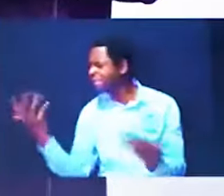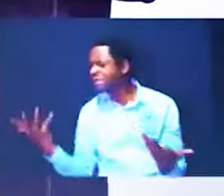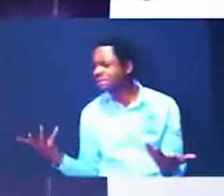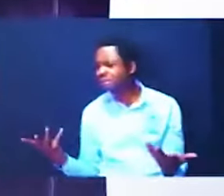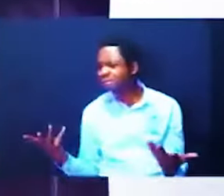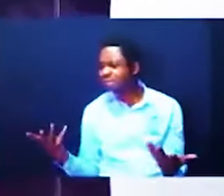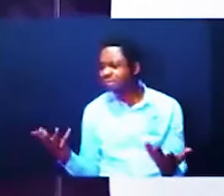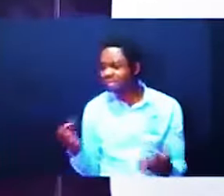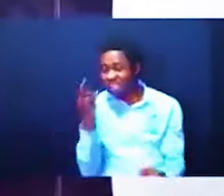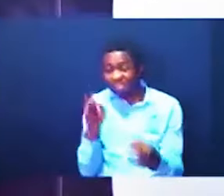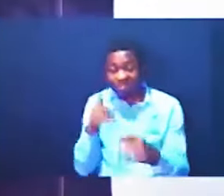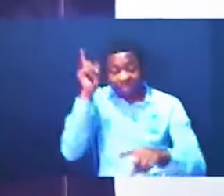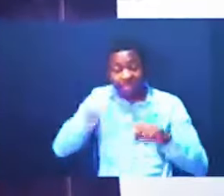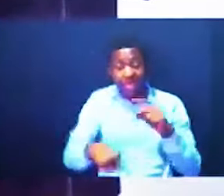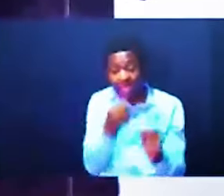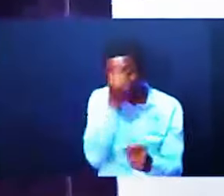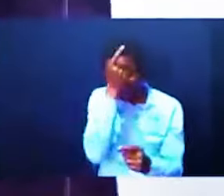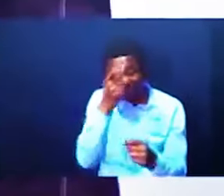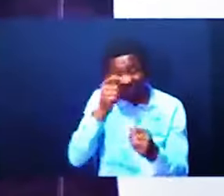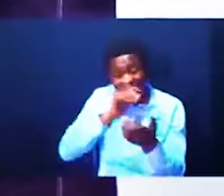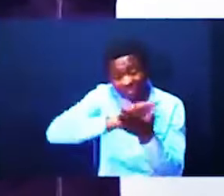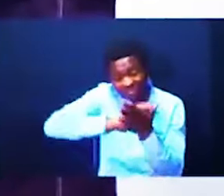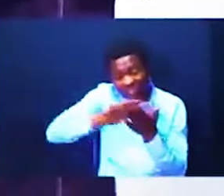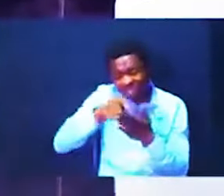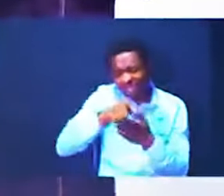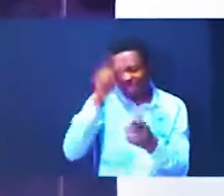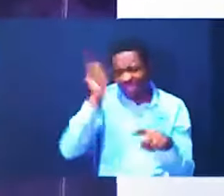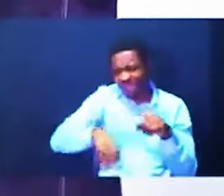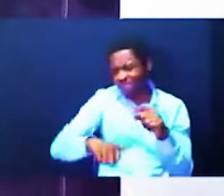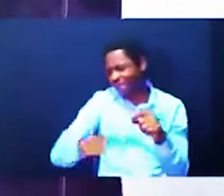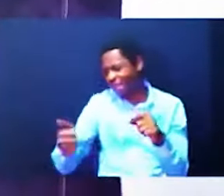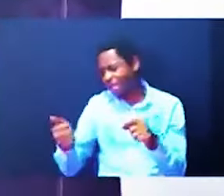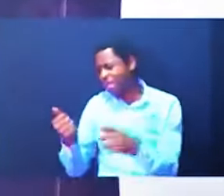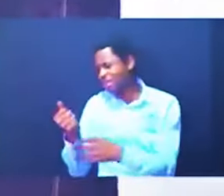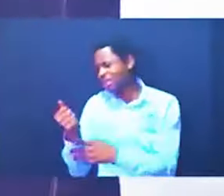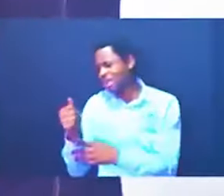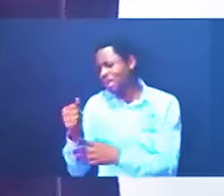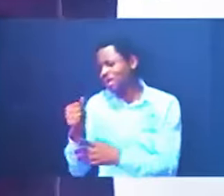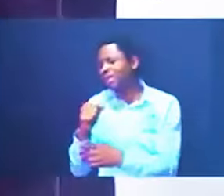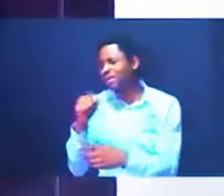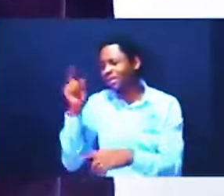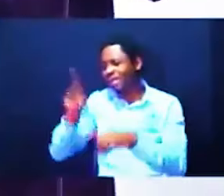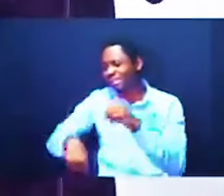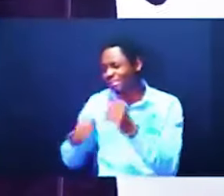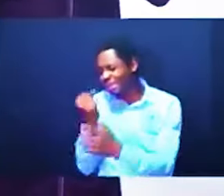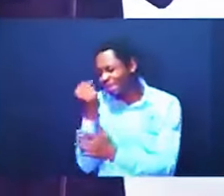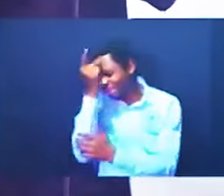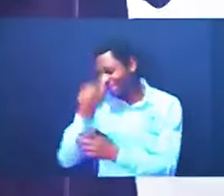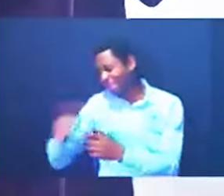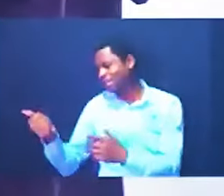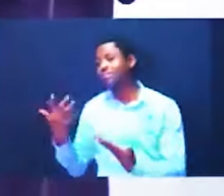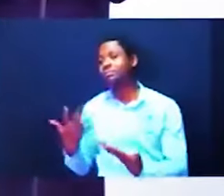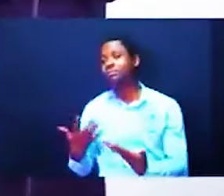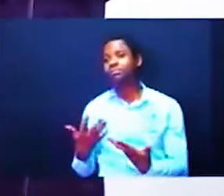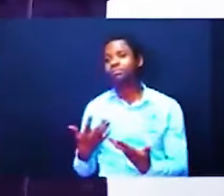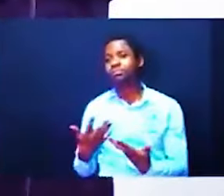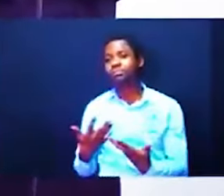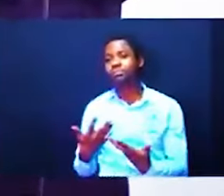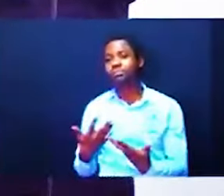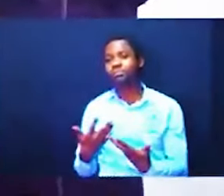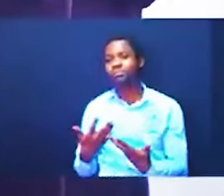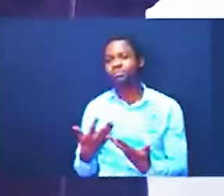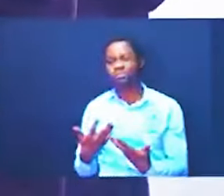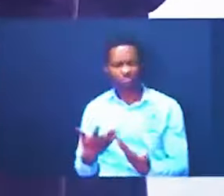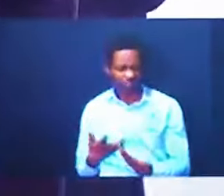Na ebeden ena mube hunu emenyina no na chese we eye emenyina omumaame. What was